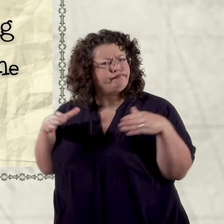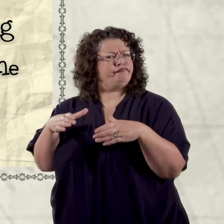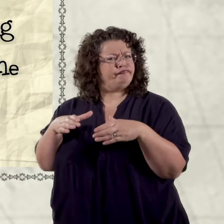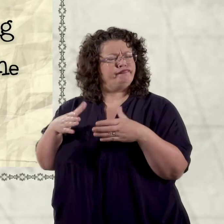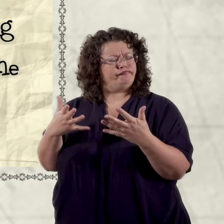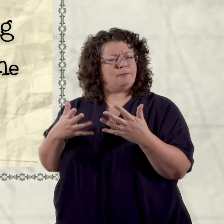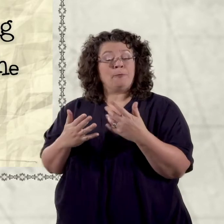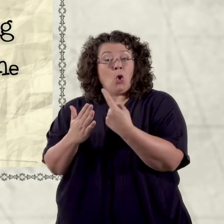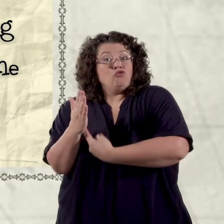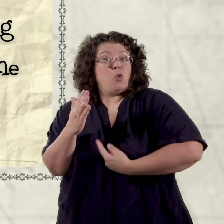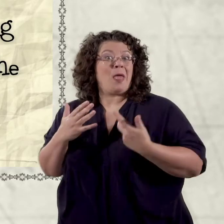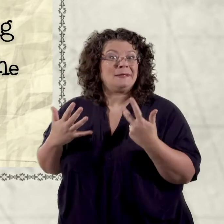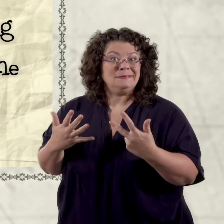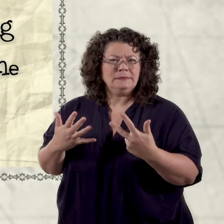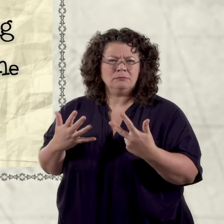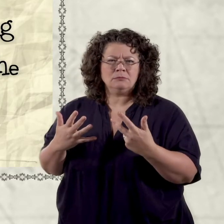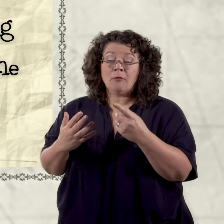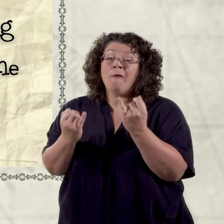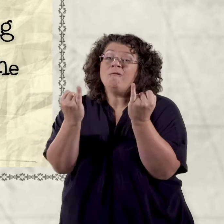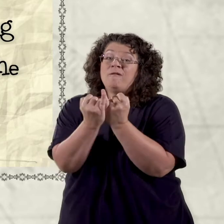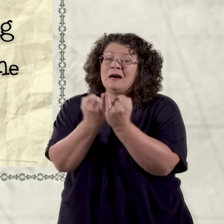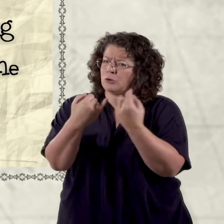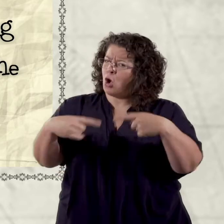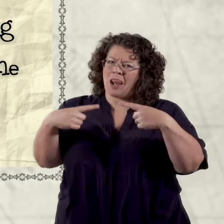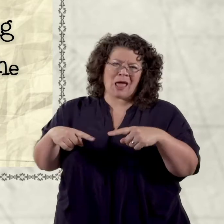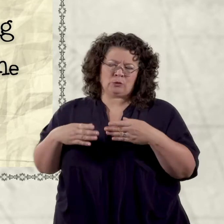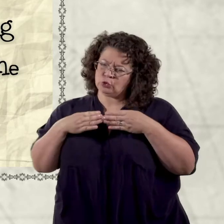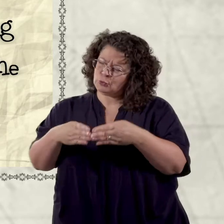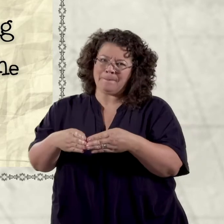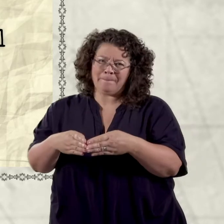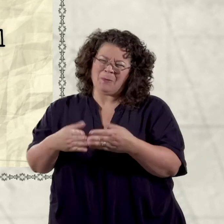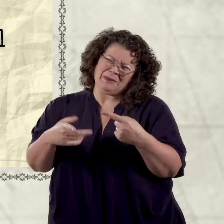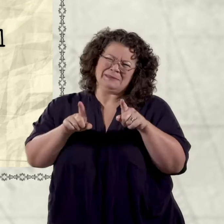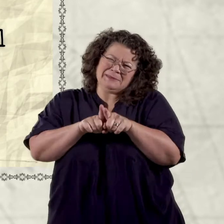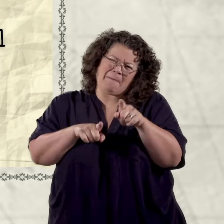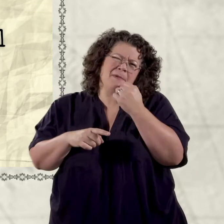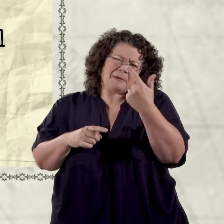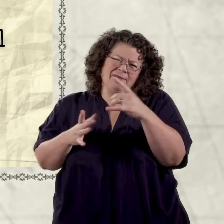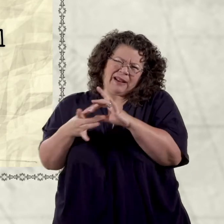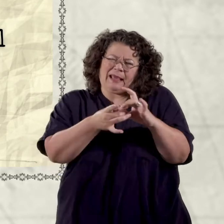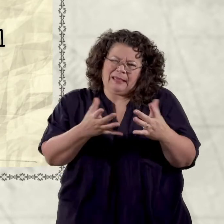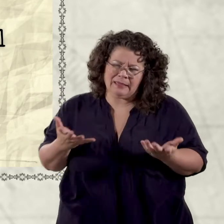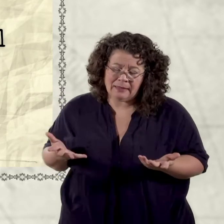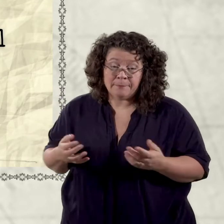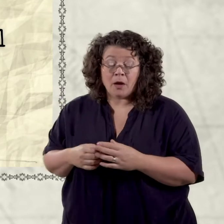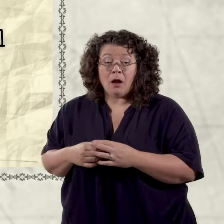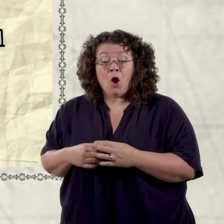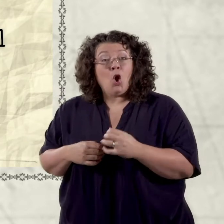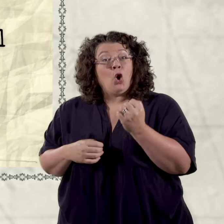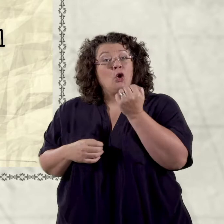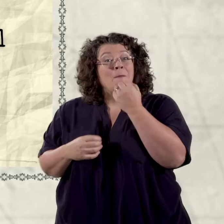8. No fighting on board the ship. Well, that follows on from 7, really, doesn't it? Number 9. The booty will be